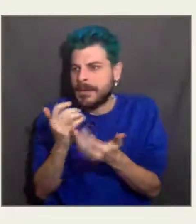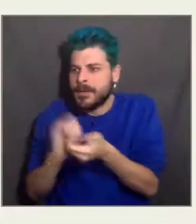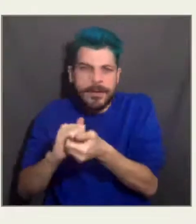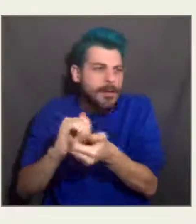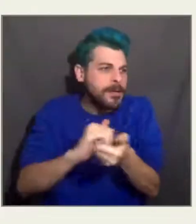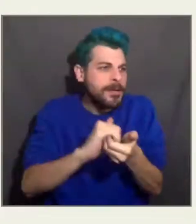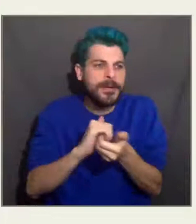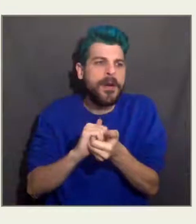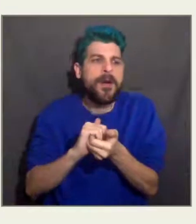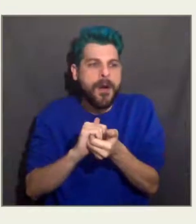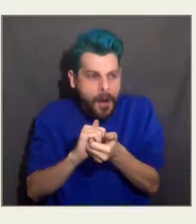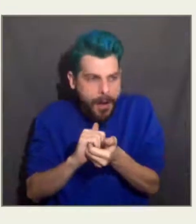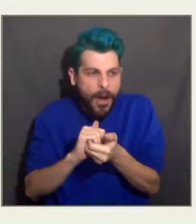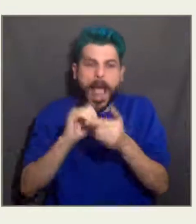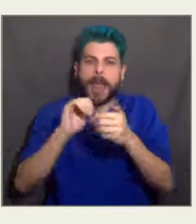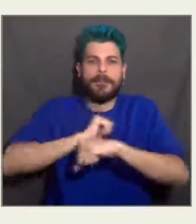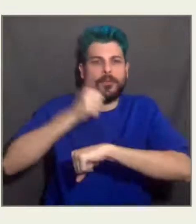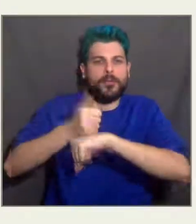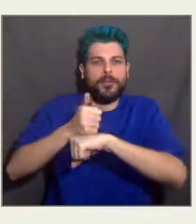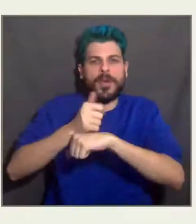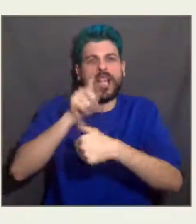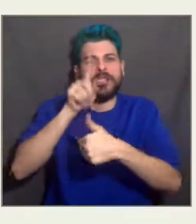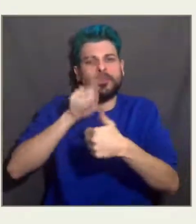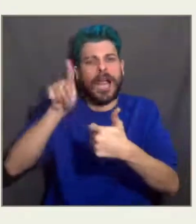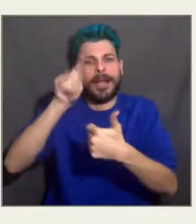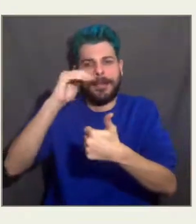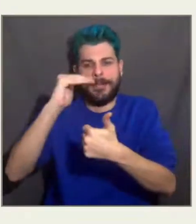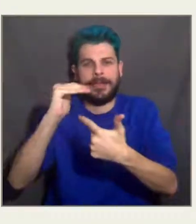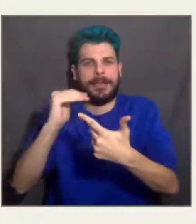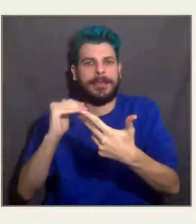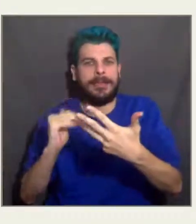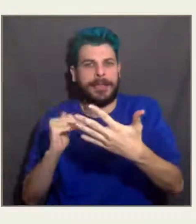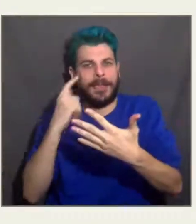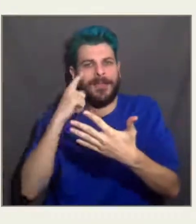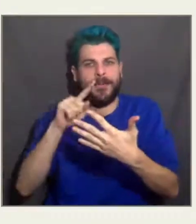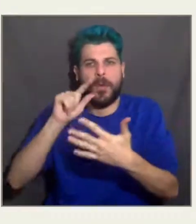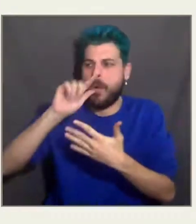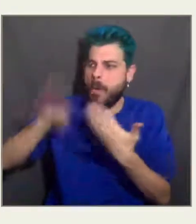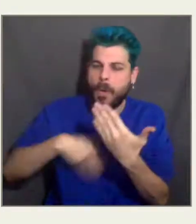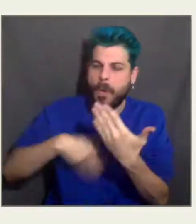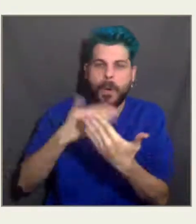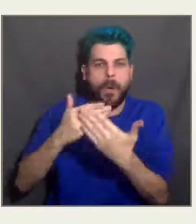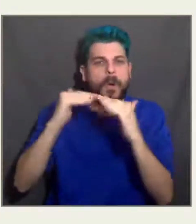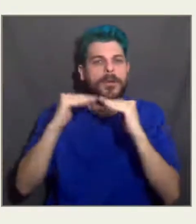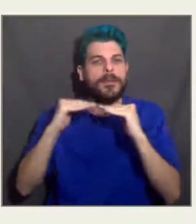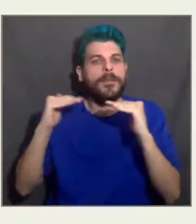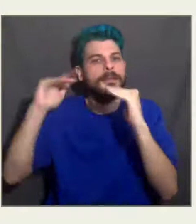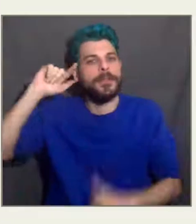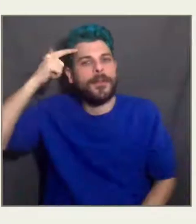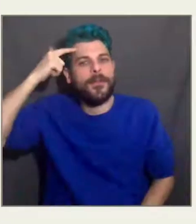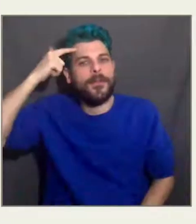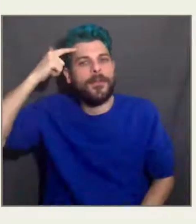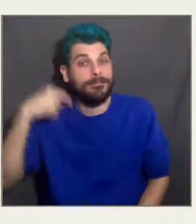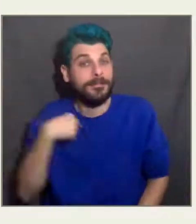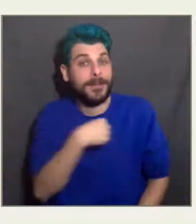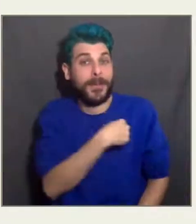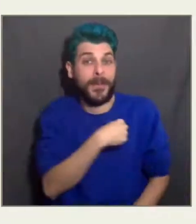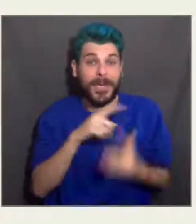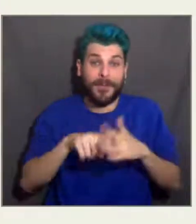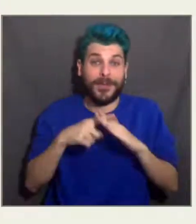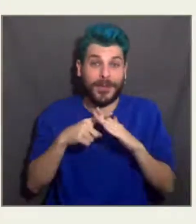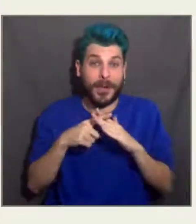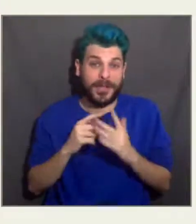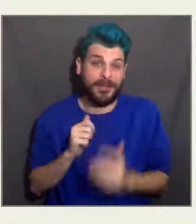items within each governmental agency that was identified, and we're working our way through a lot of those things. When I mentioned our